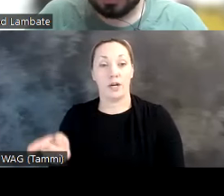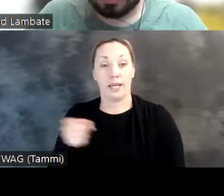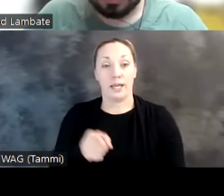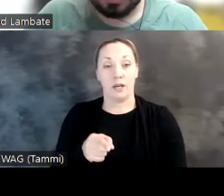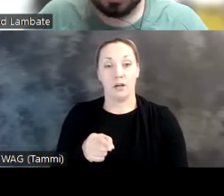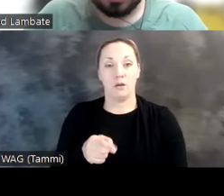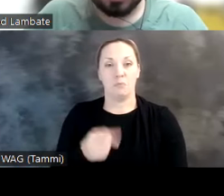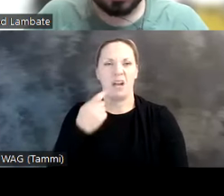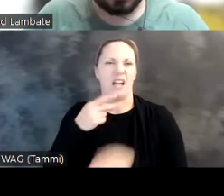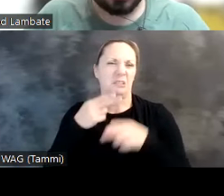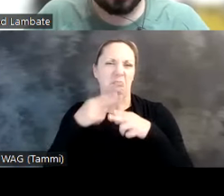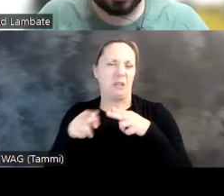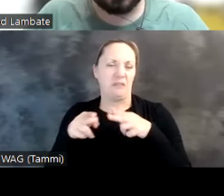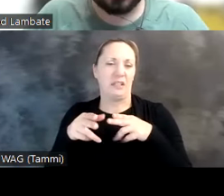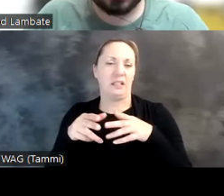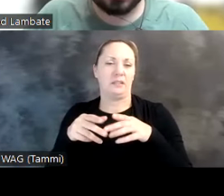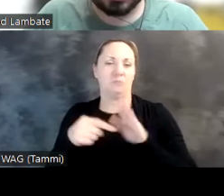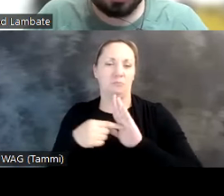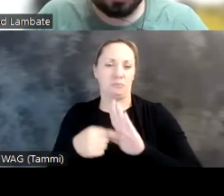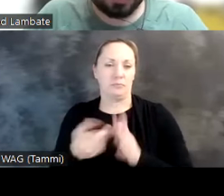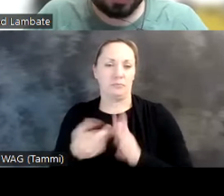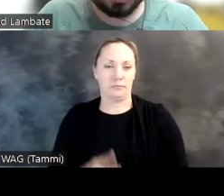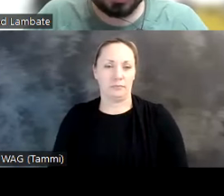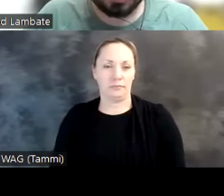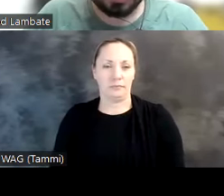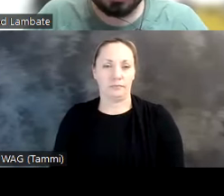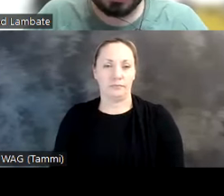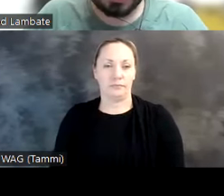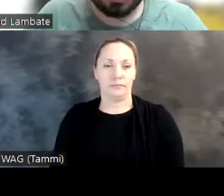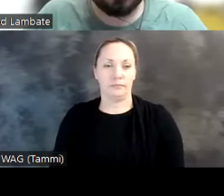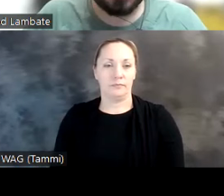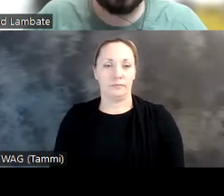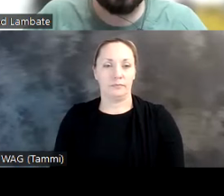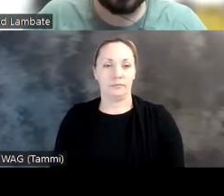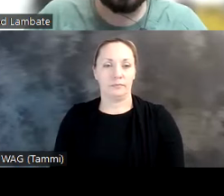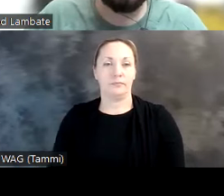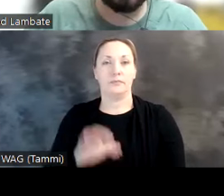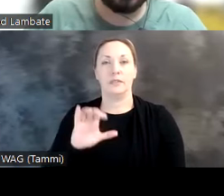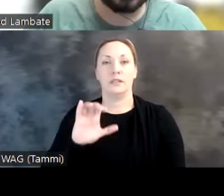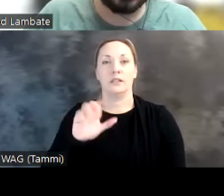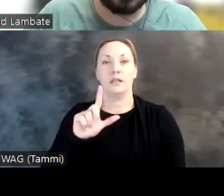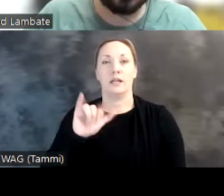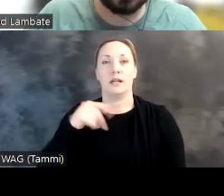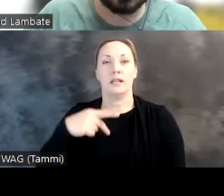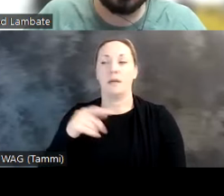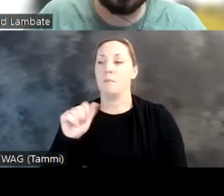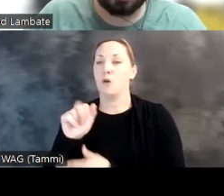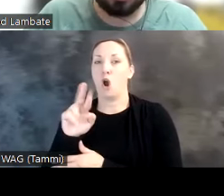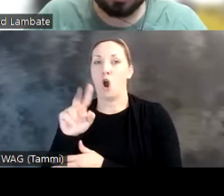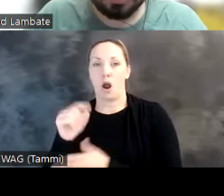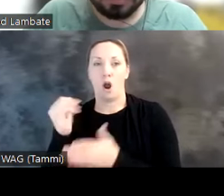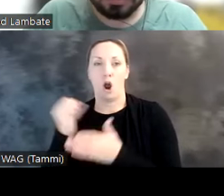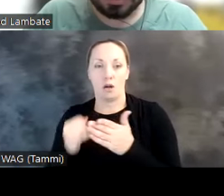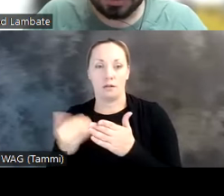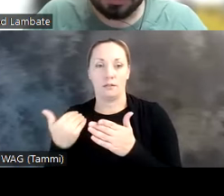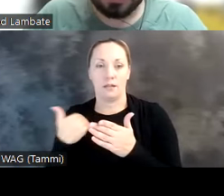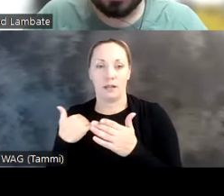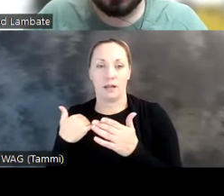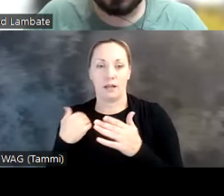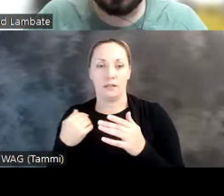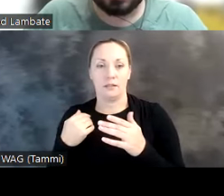quickly. So as you can see over here, the clip path which I have set to is a polygon